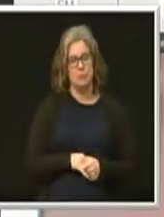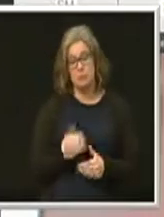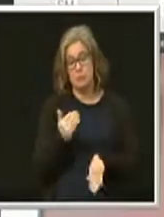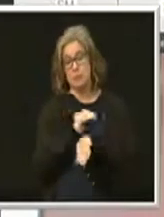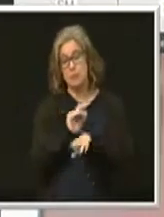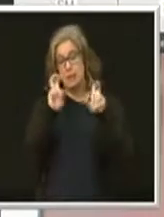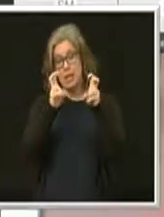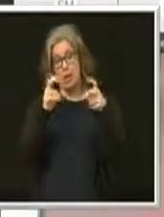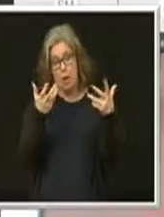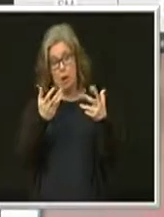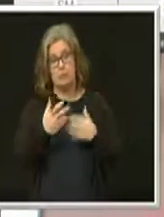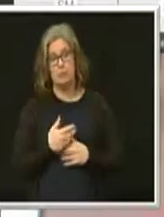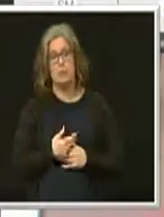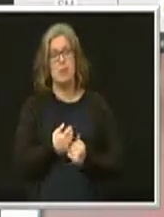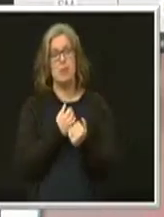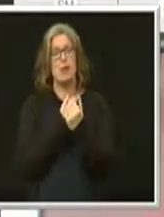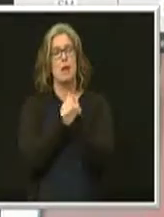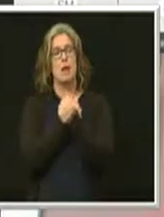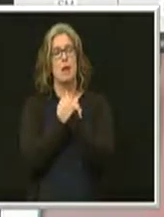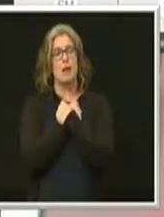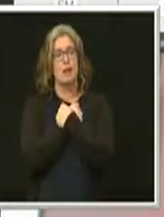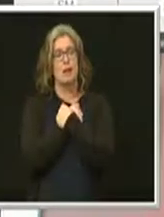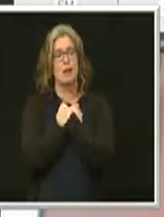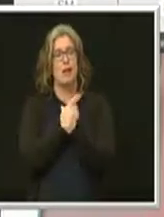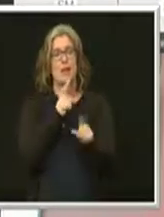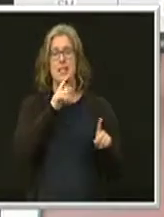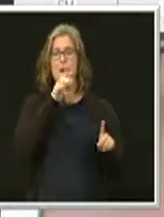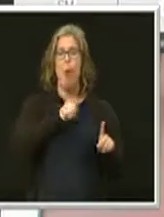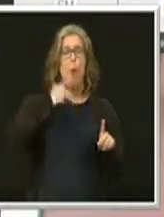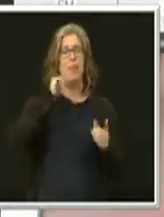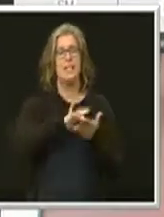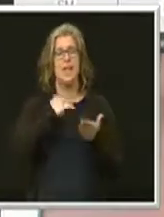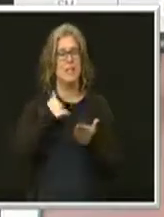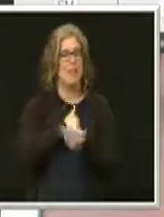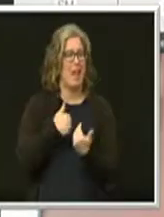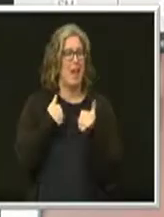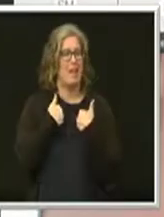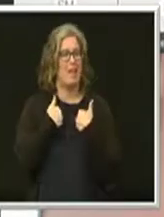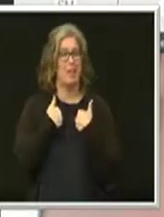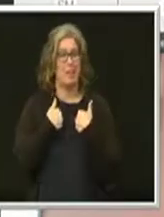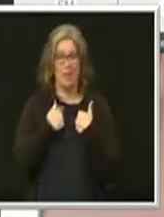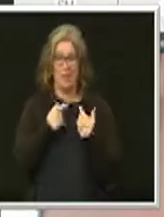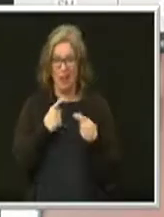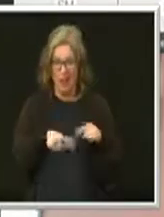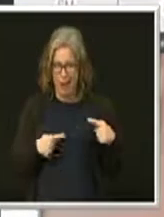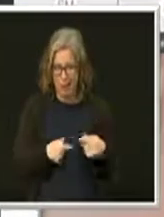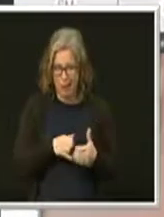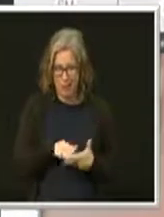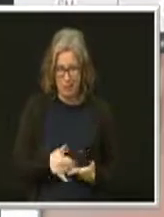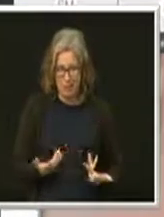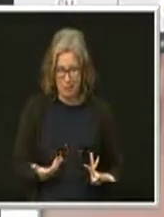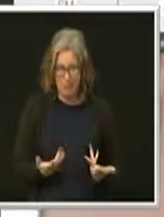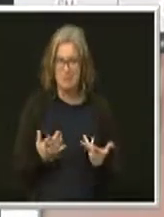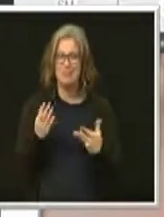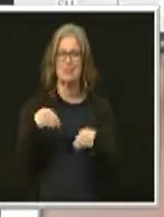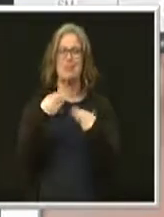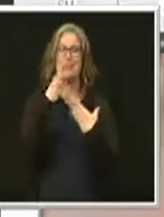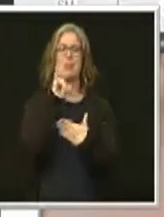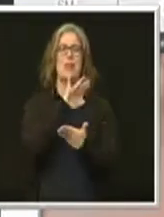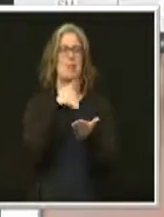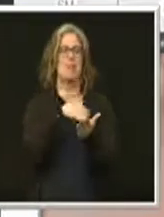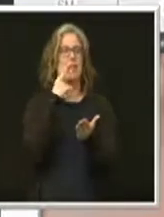theme is love is the oldest medicine we have. And who can argue with that? And that's presented by the